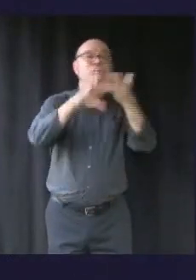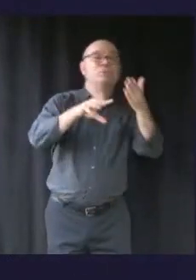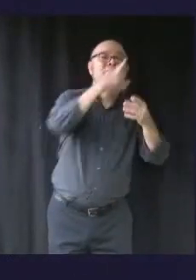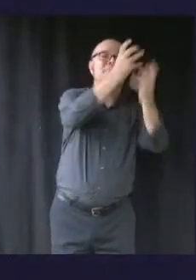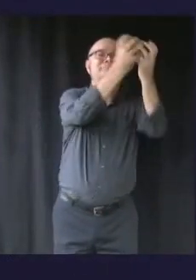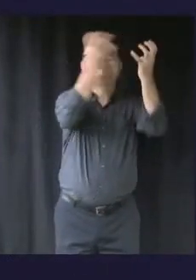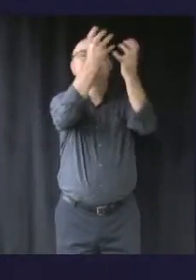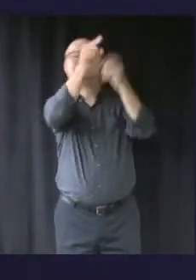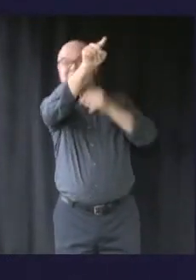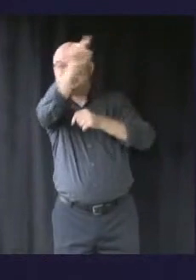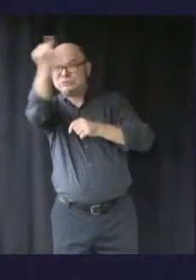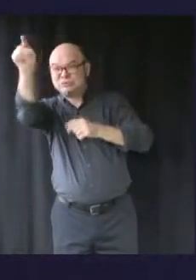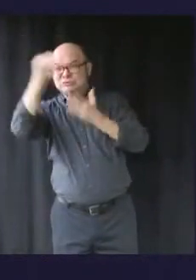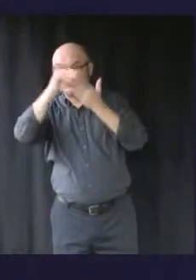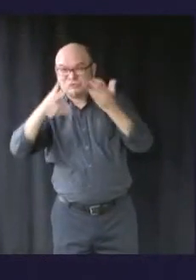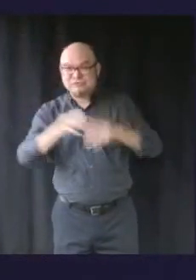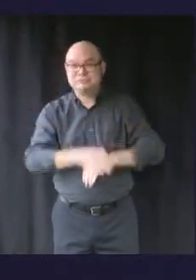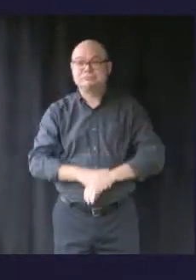going to be looking to.